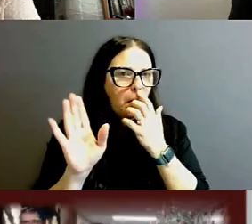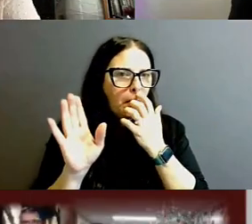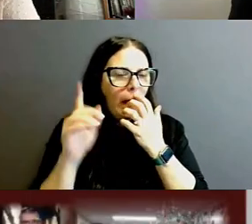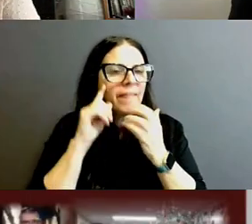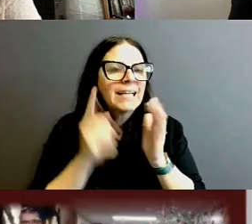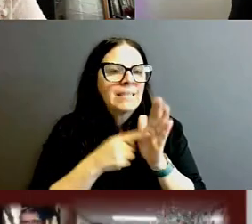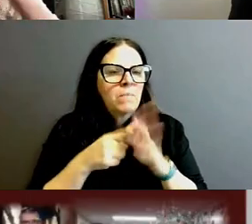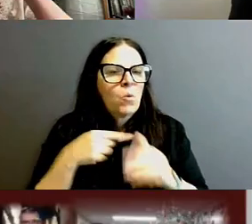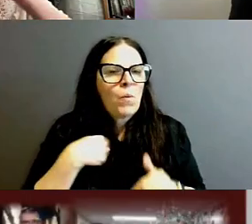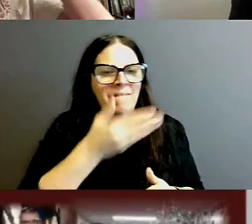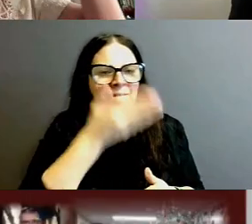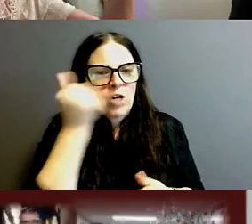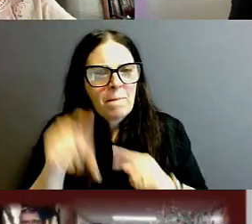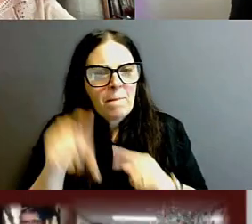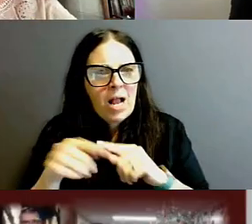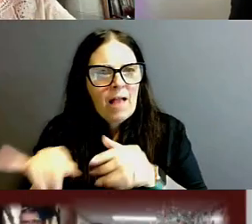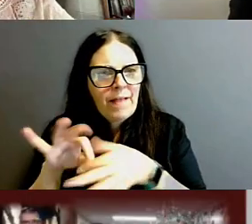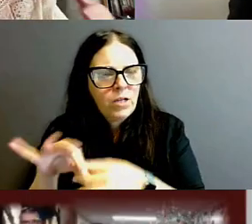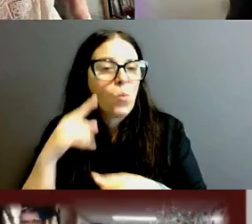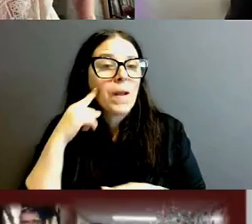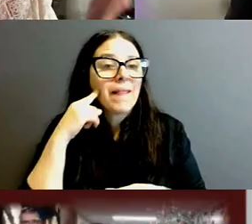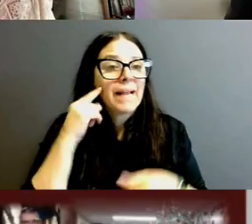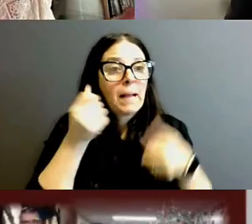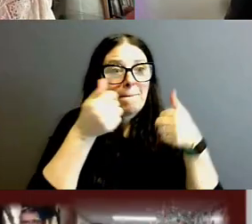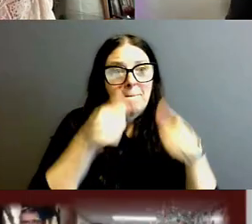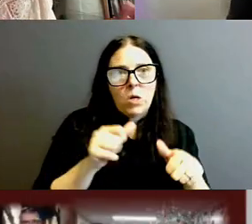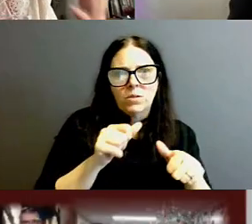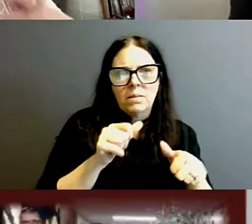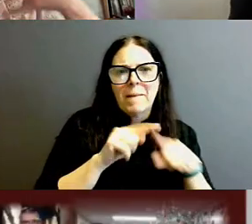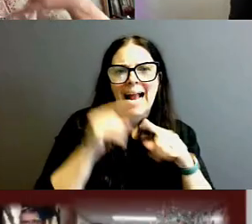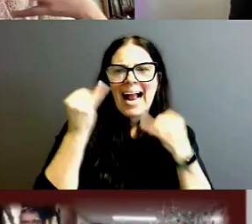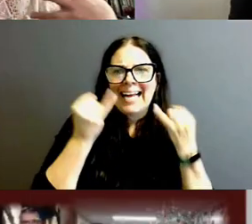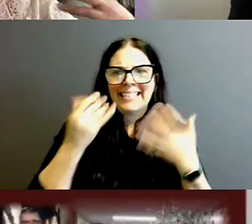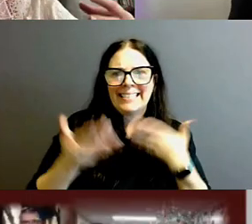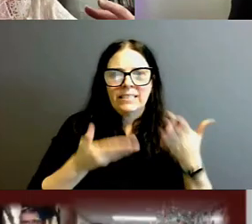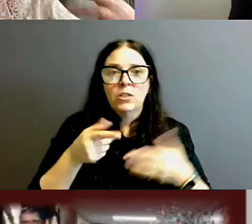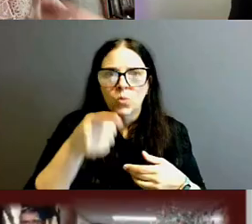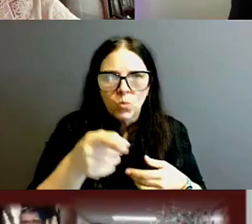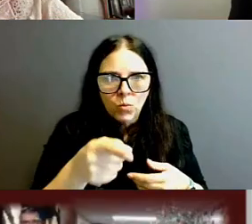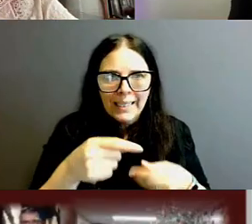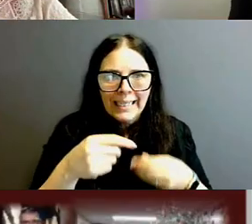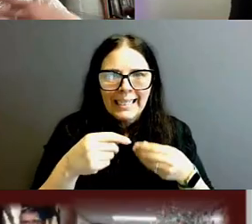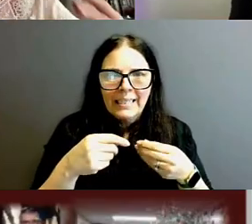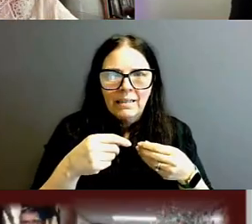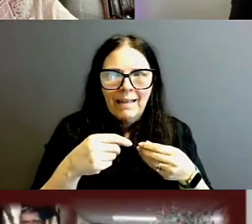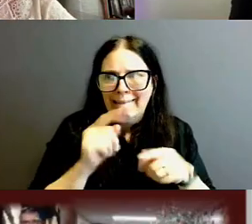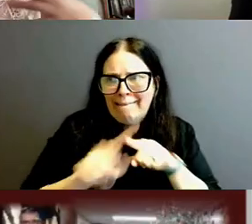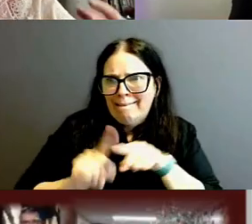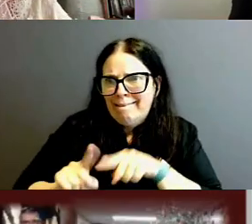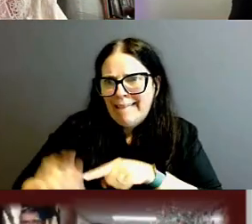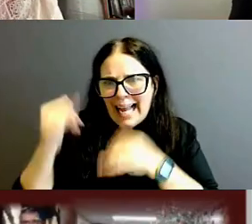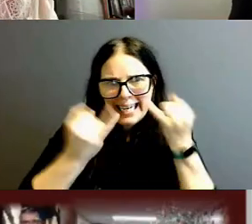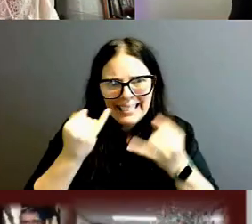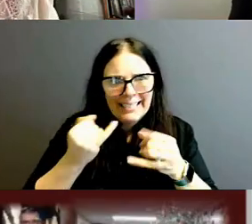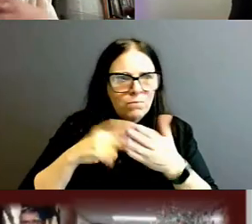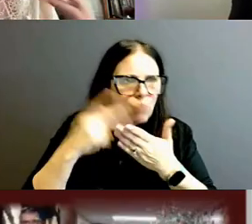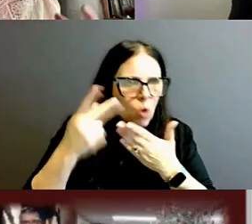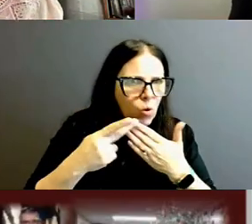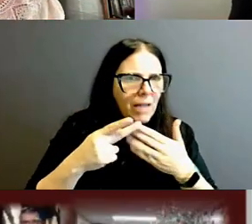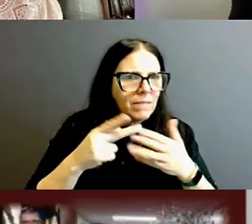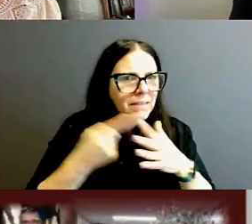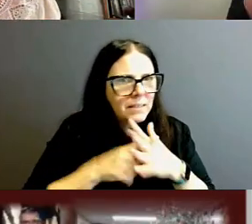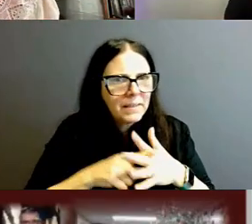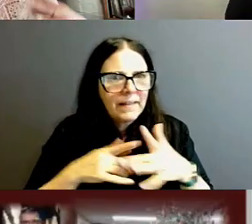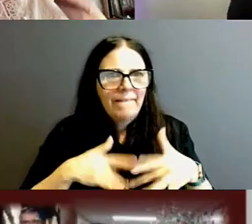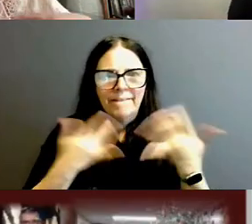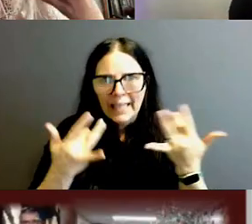forget about that. We just think about posting, but we don't have ideas. You actually implement so many different programs, ideas, events